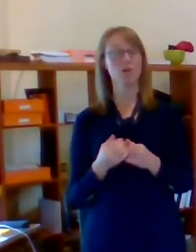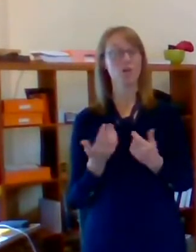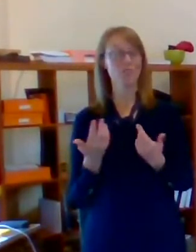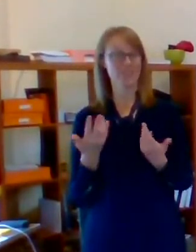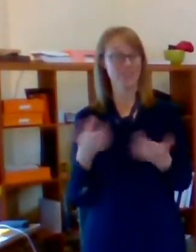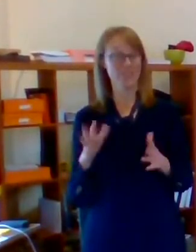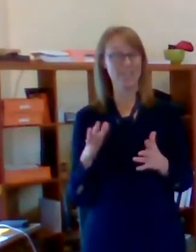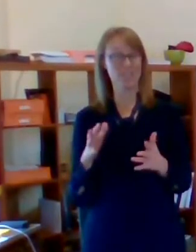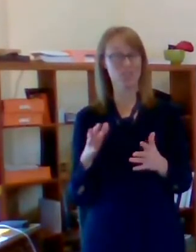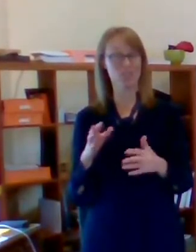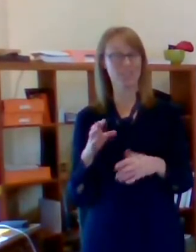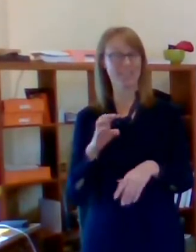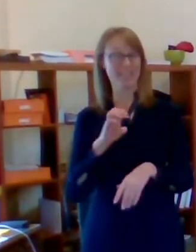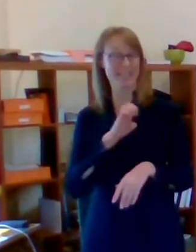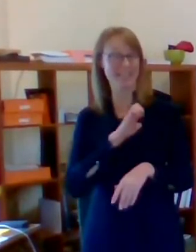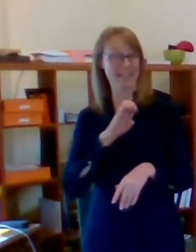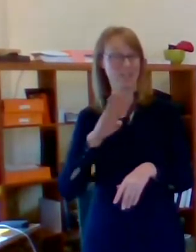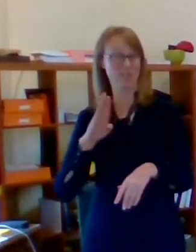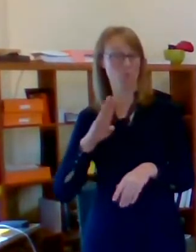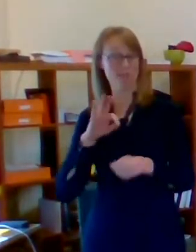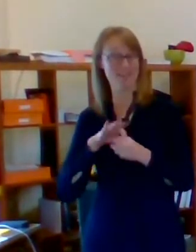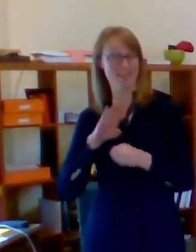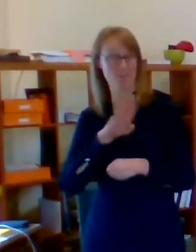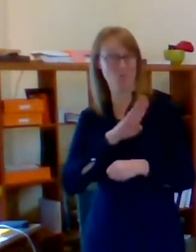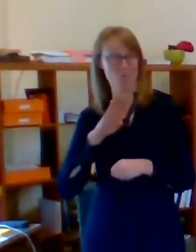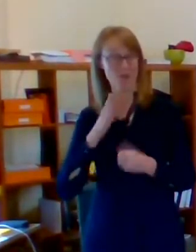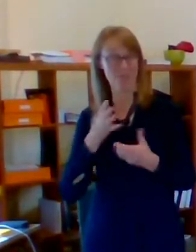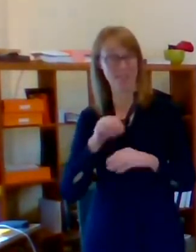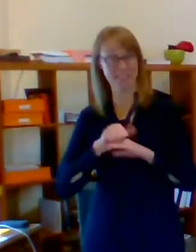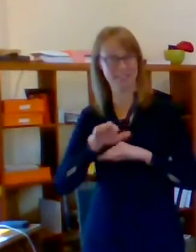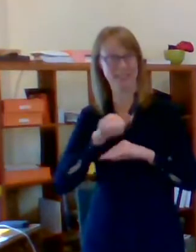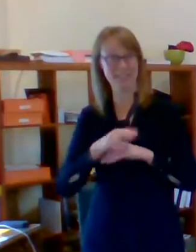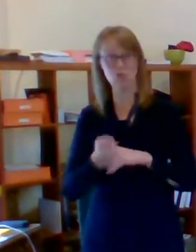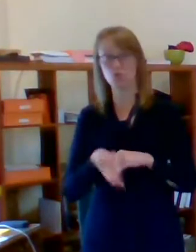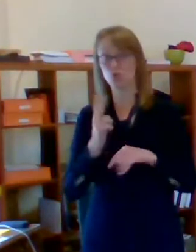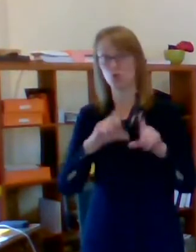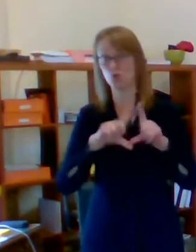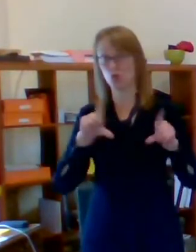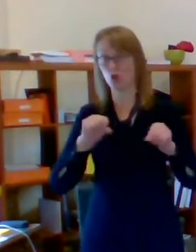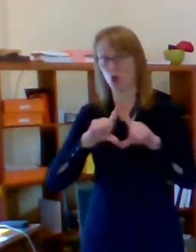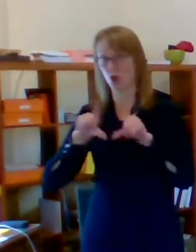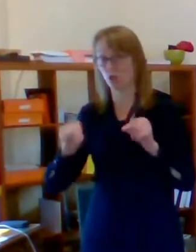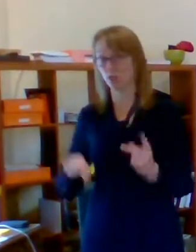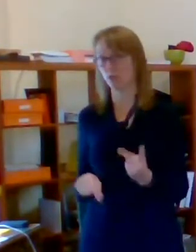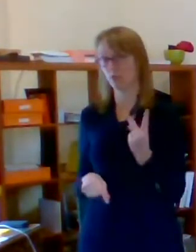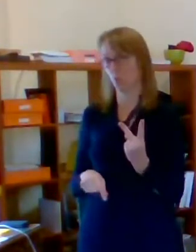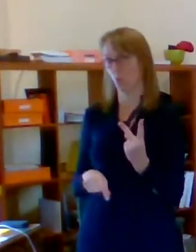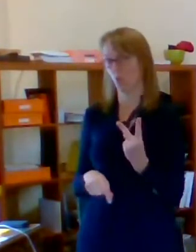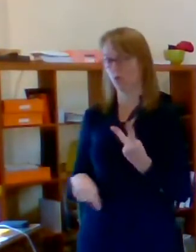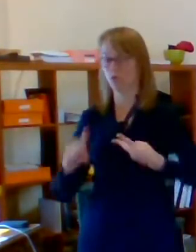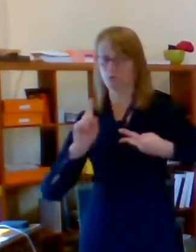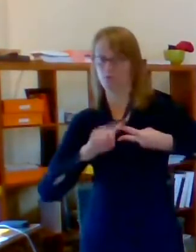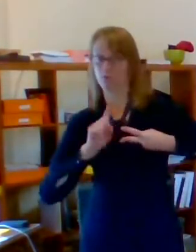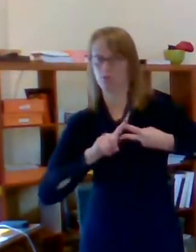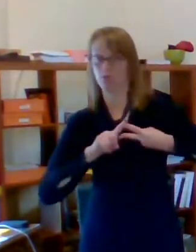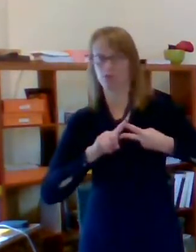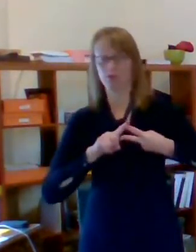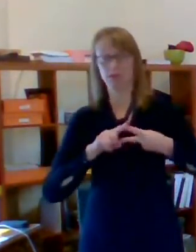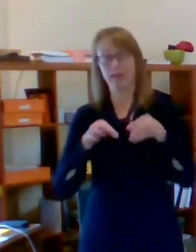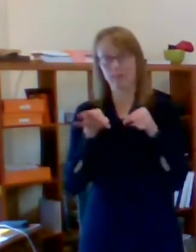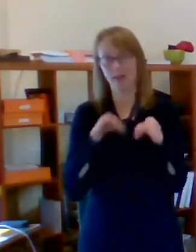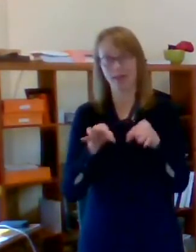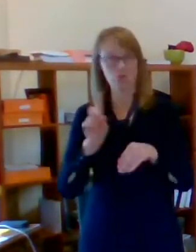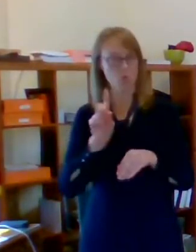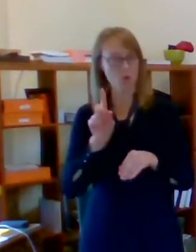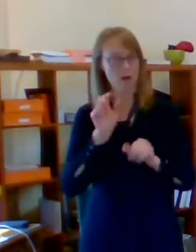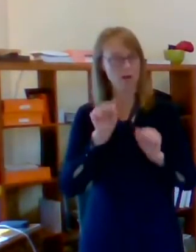out and said, hey, here are the libraries that you can vote in-person absentee at.